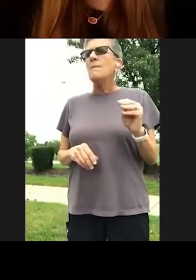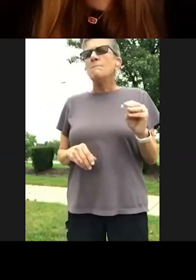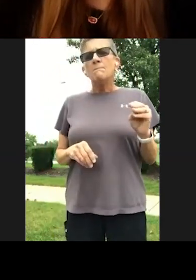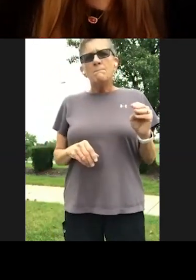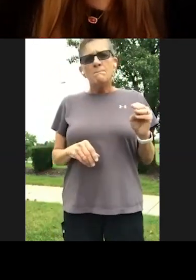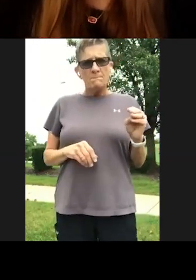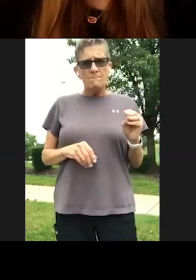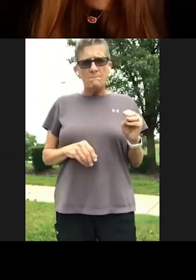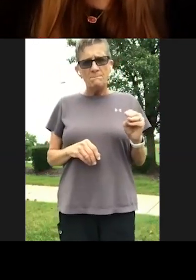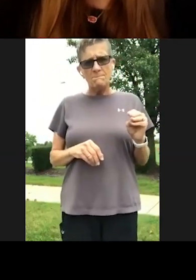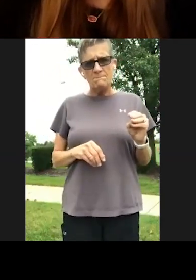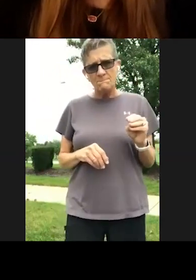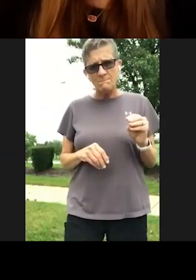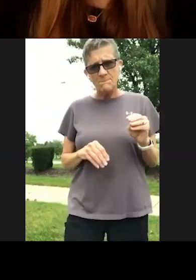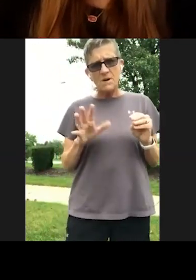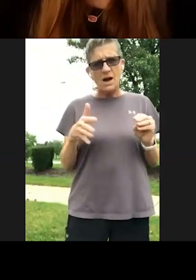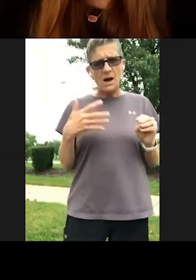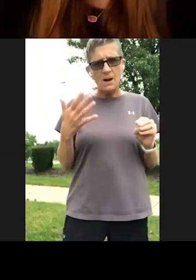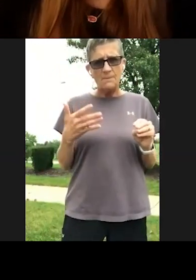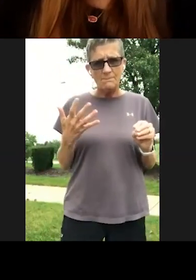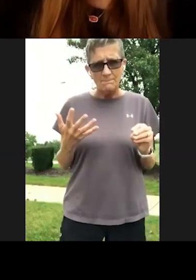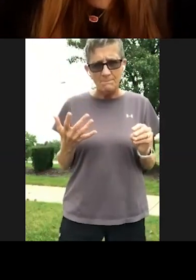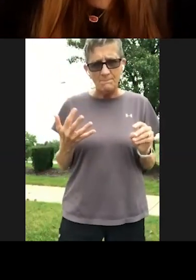And so,